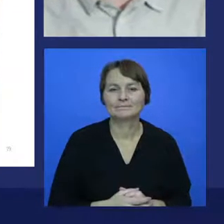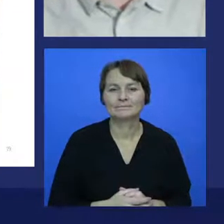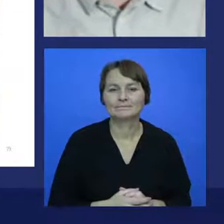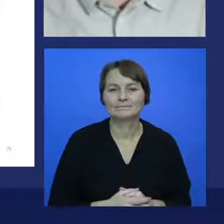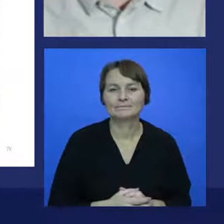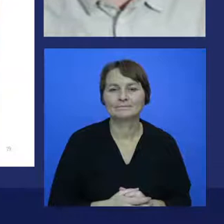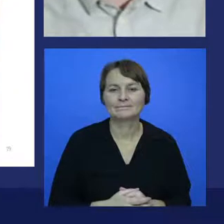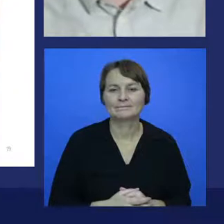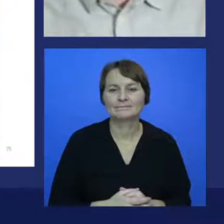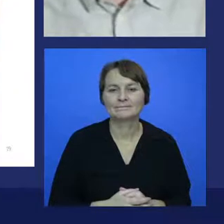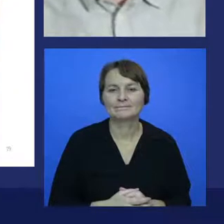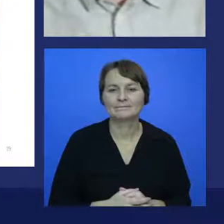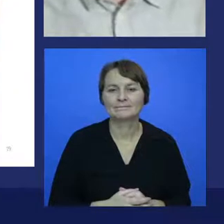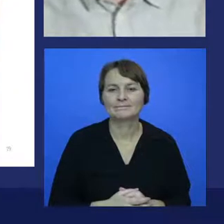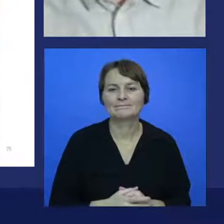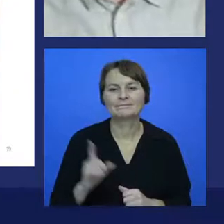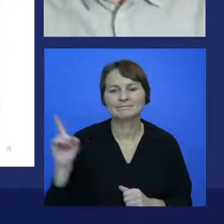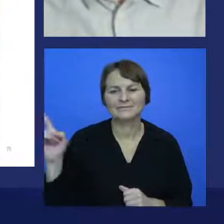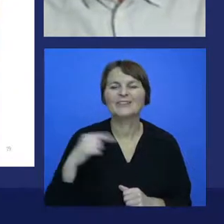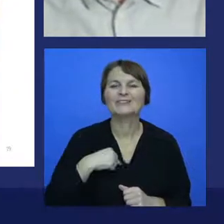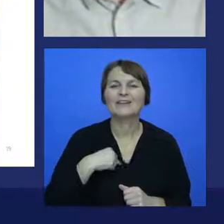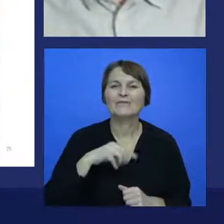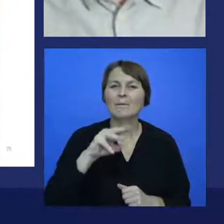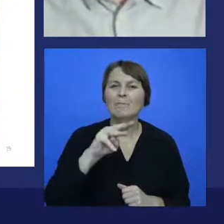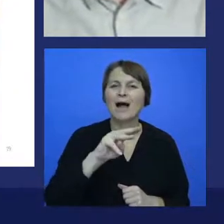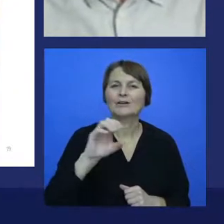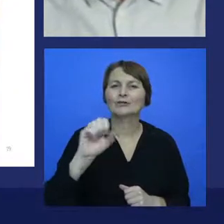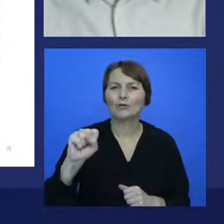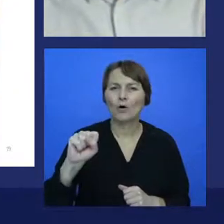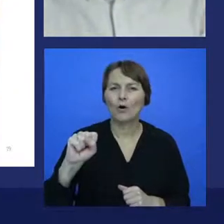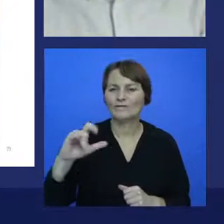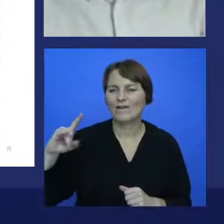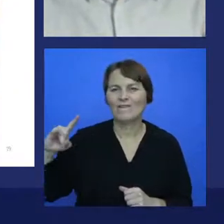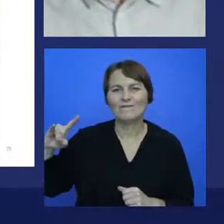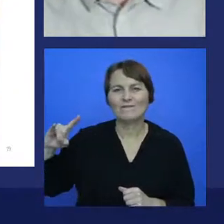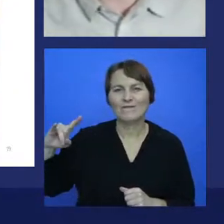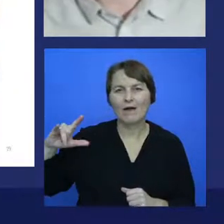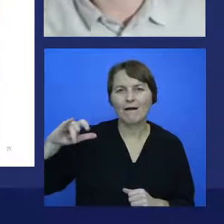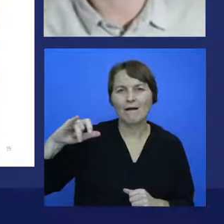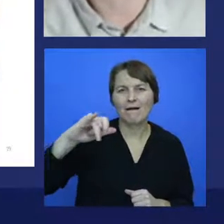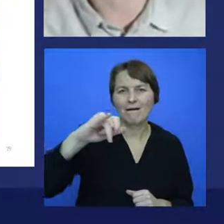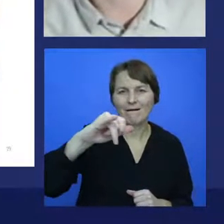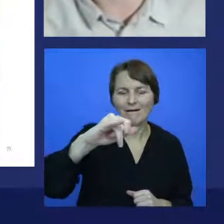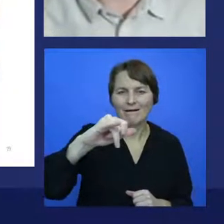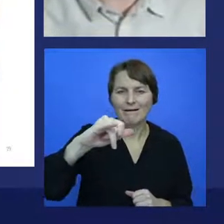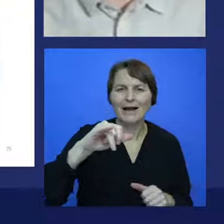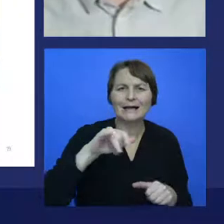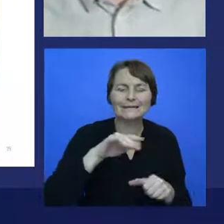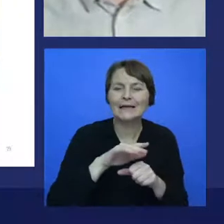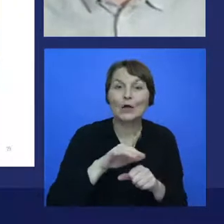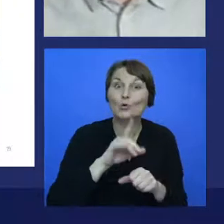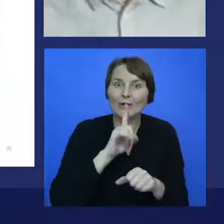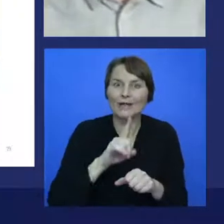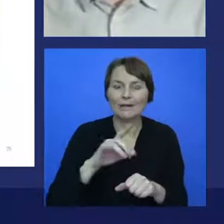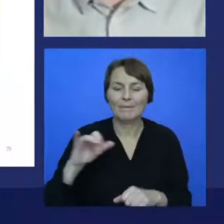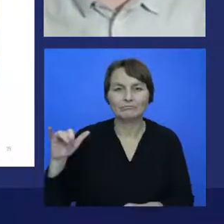done with Microsoft Flight Simulator. It's a really good example of procedural generation on an absolutely enormous